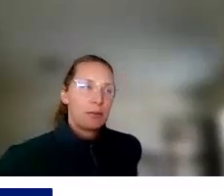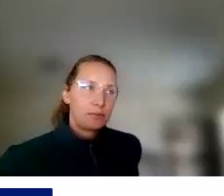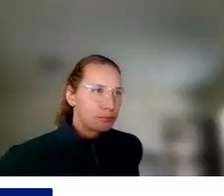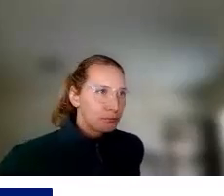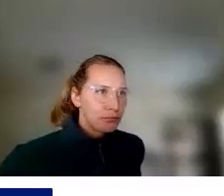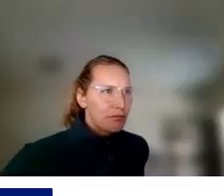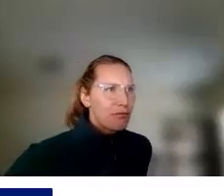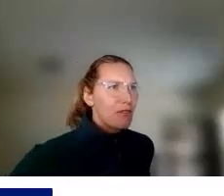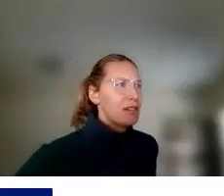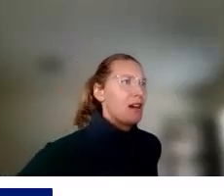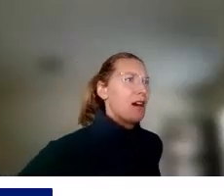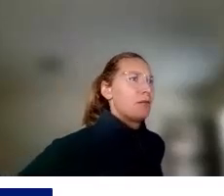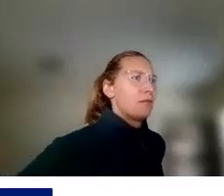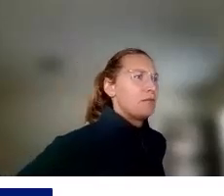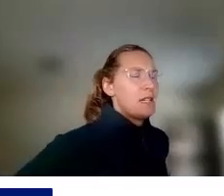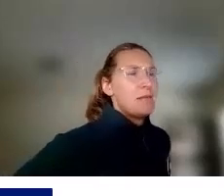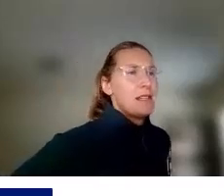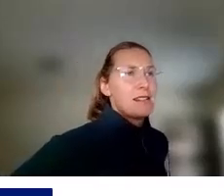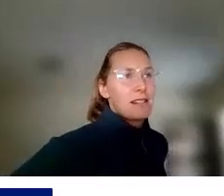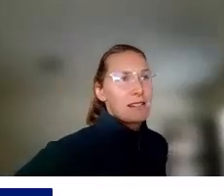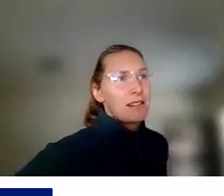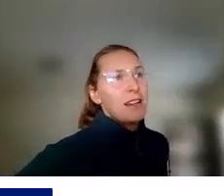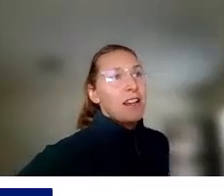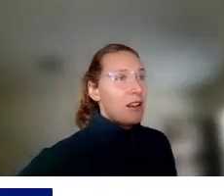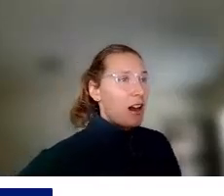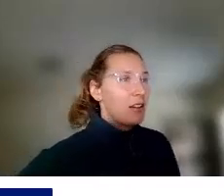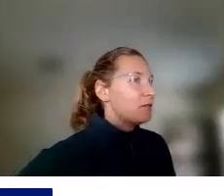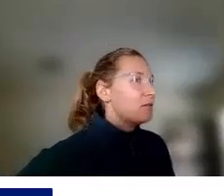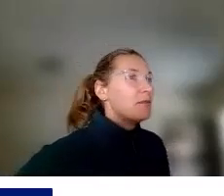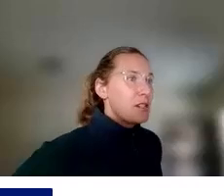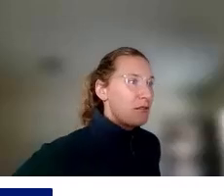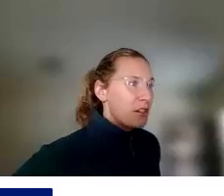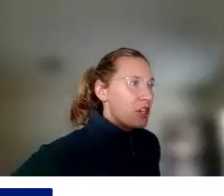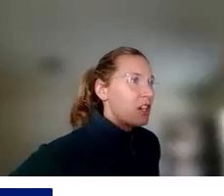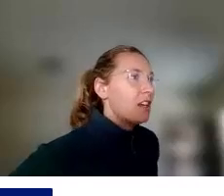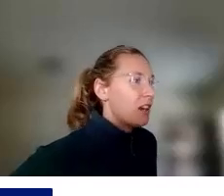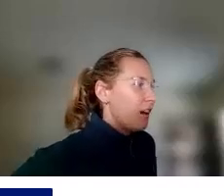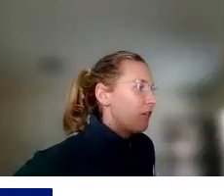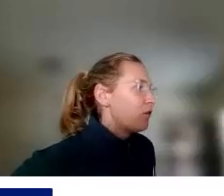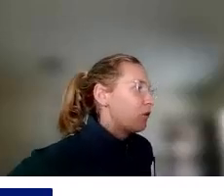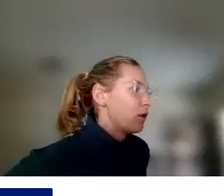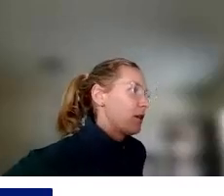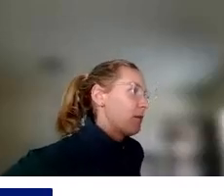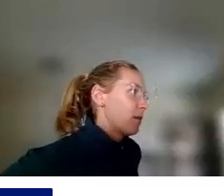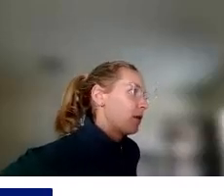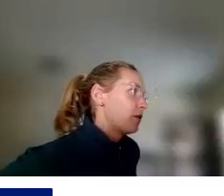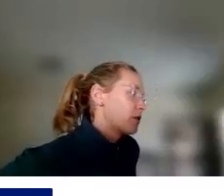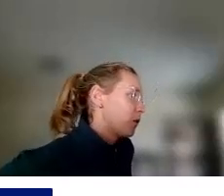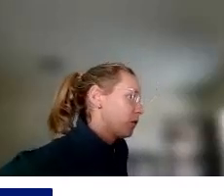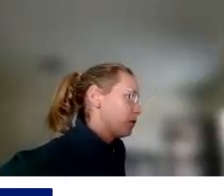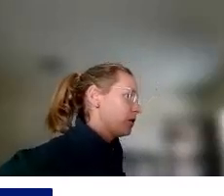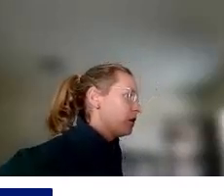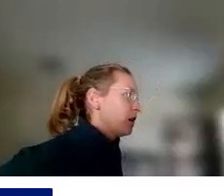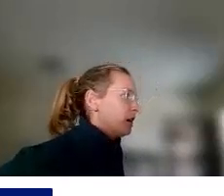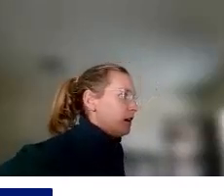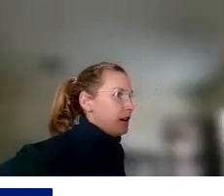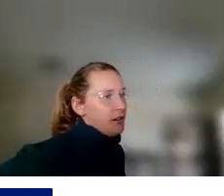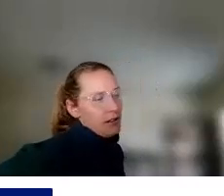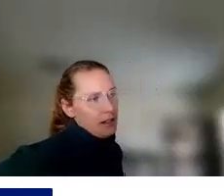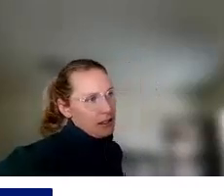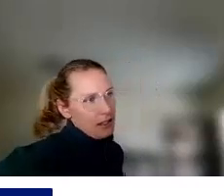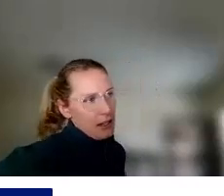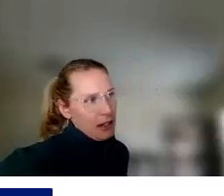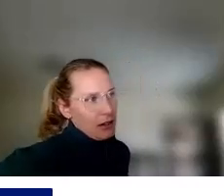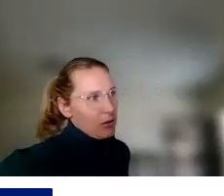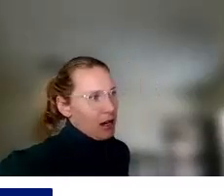So we would deem these as not sufficient enough for the members' goals.